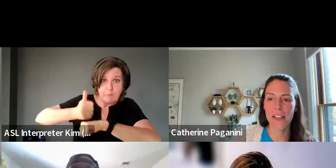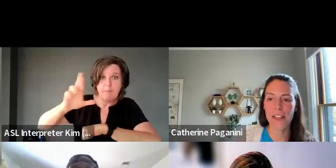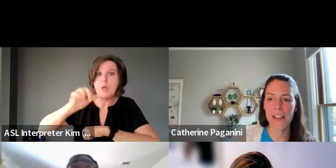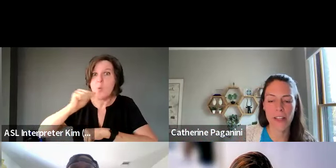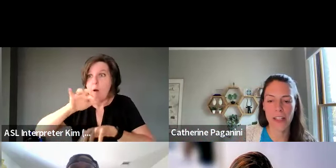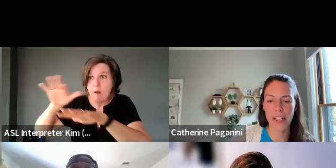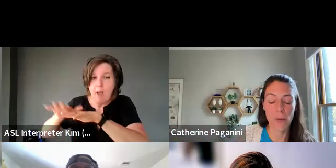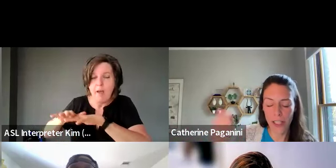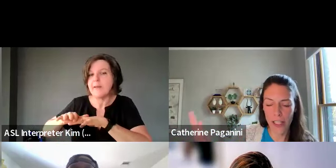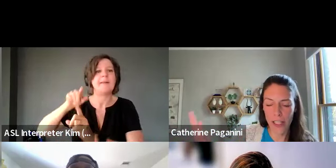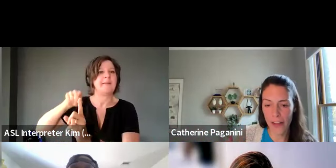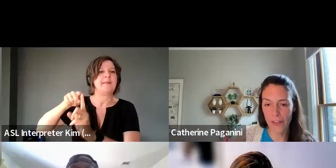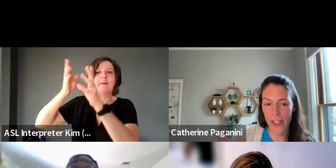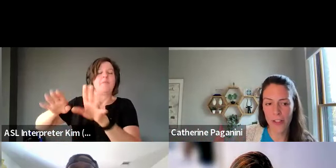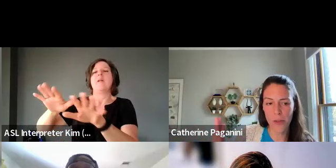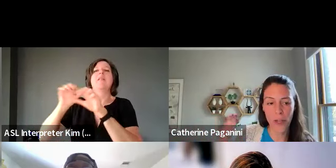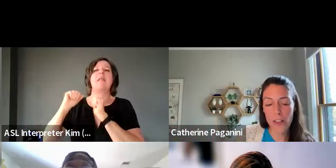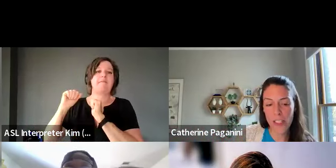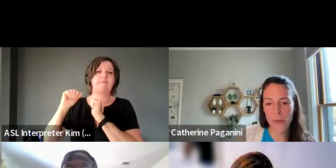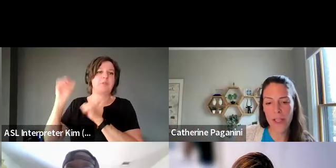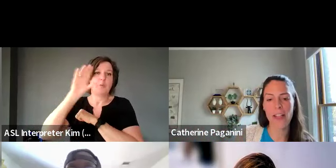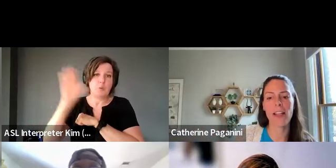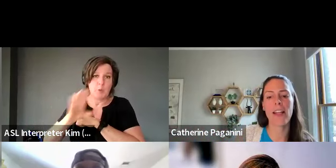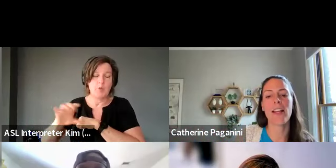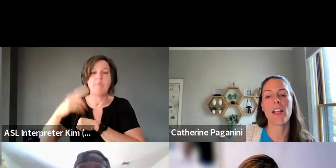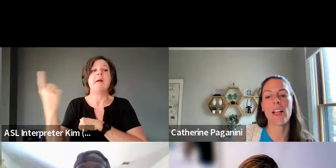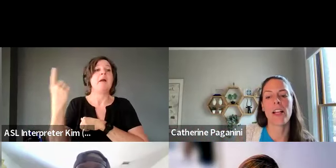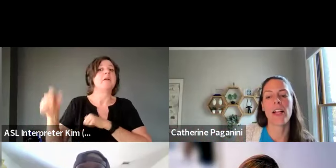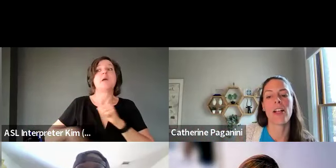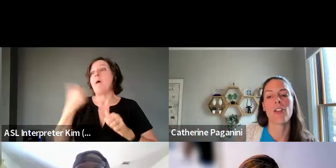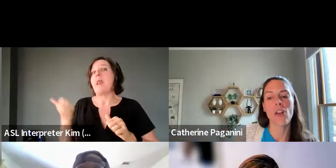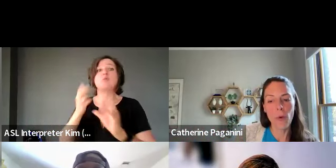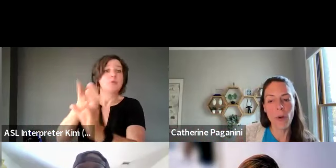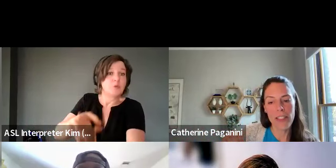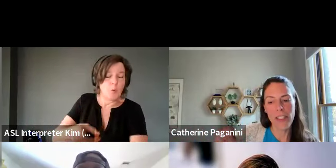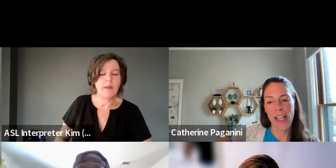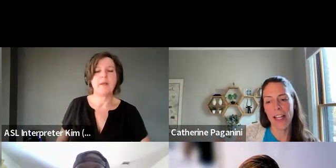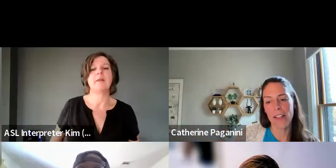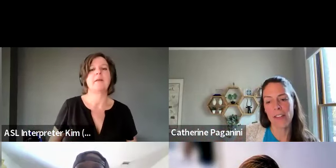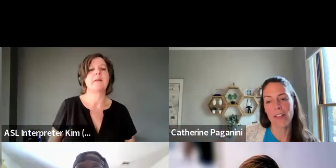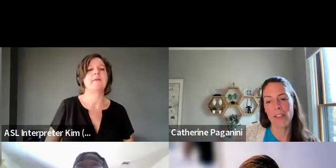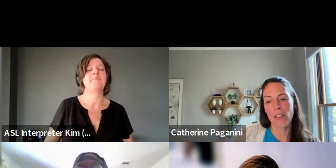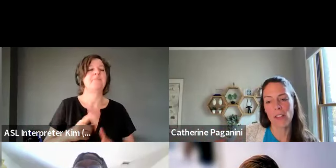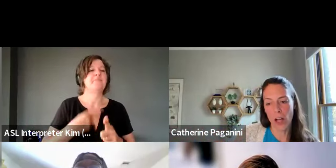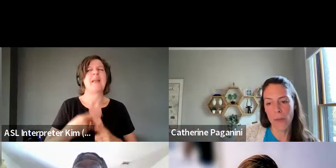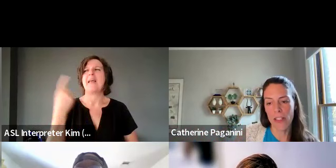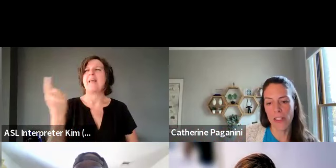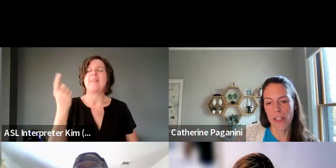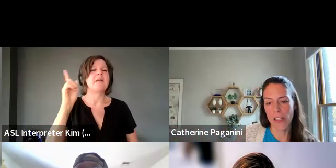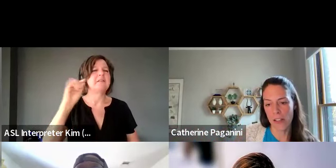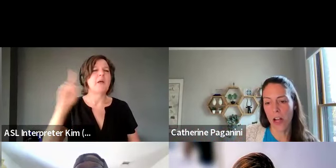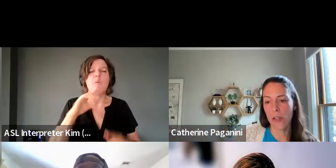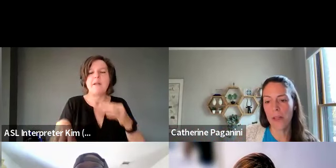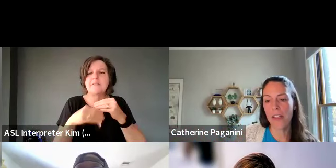had to leave. They left, and then someone else came in, and then someone did add